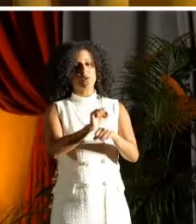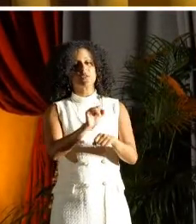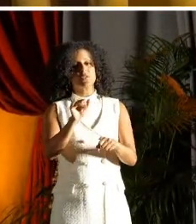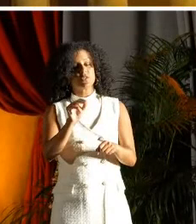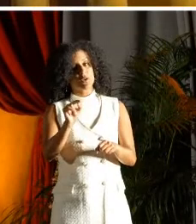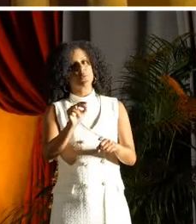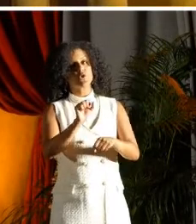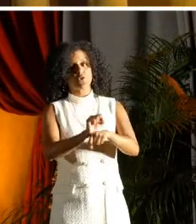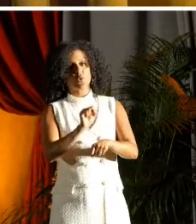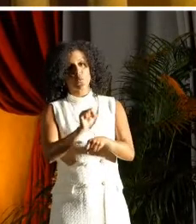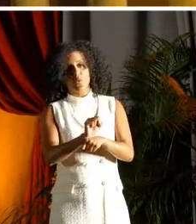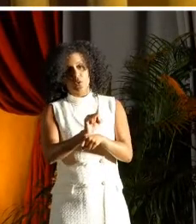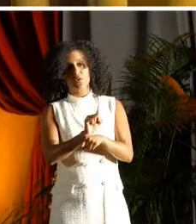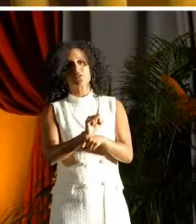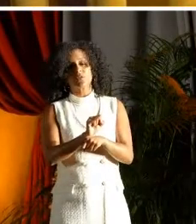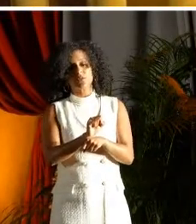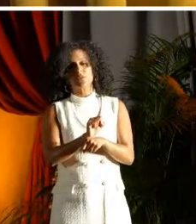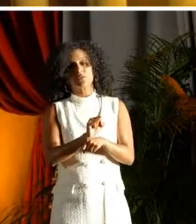worked with